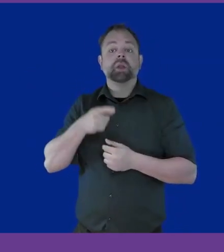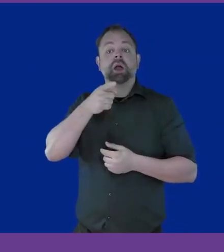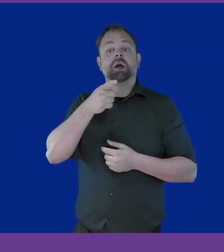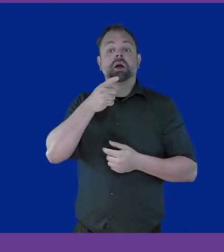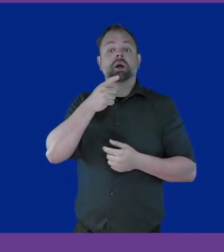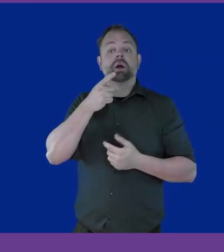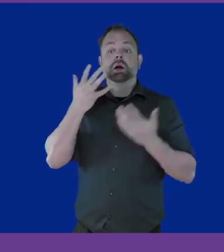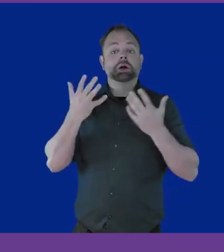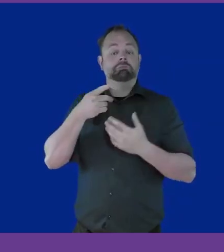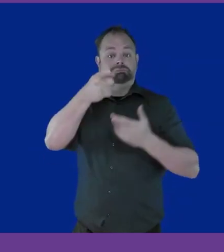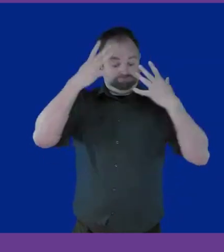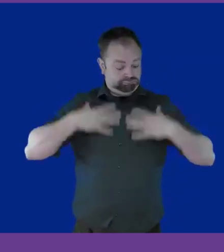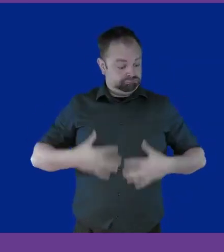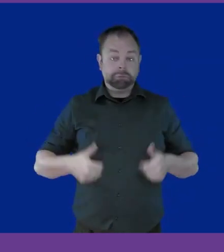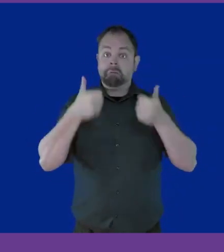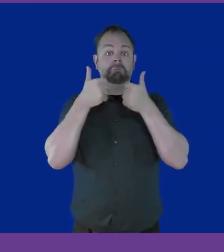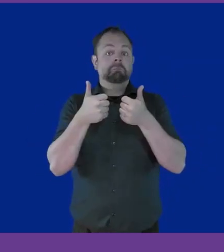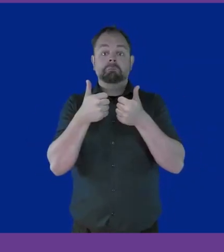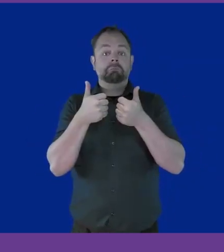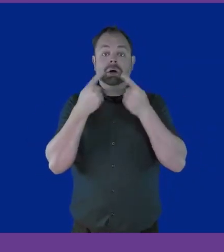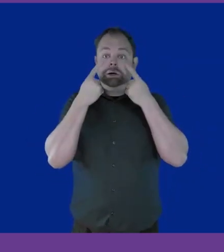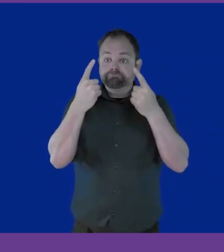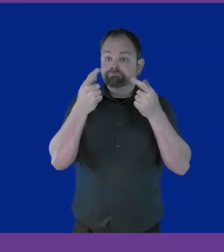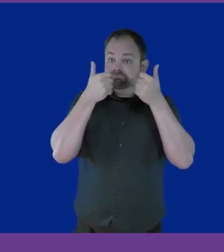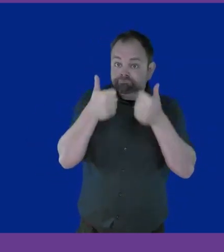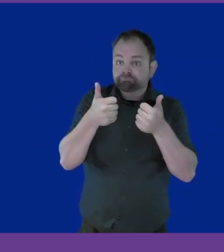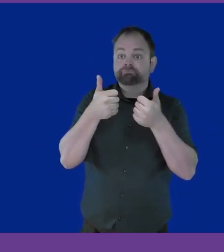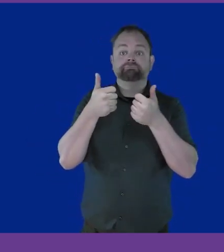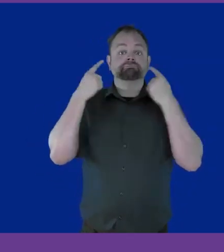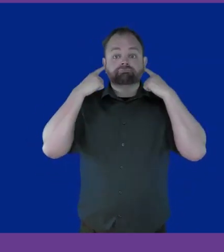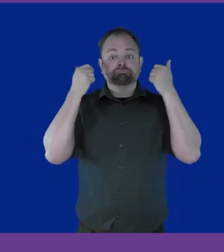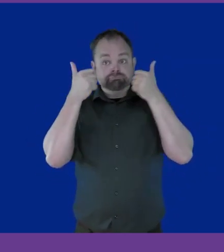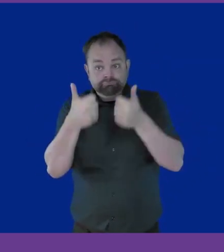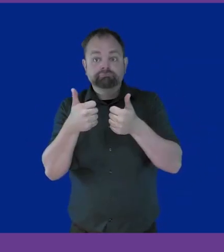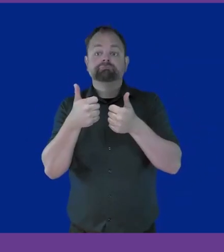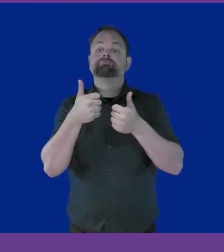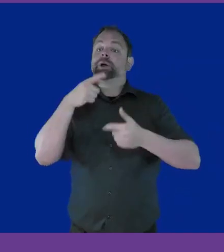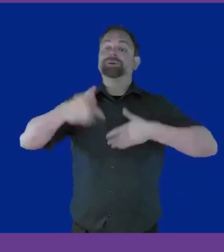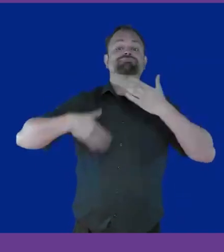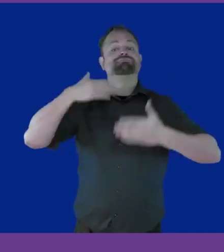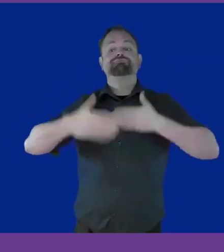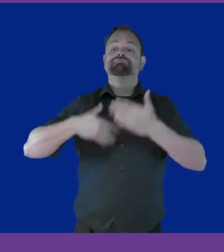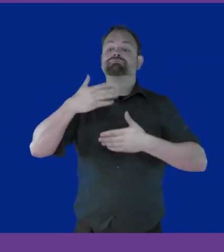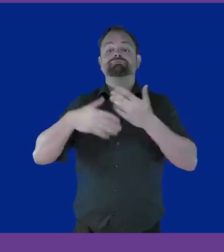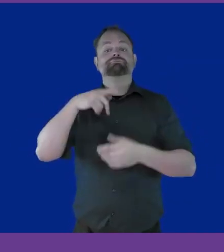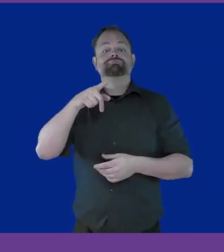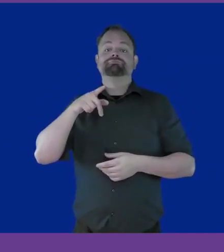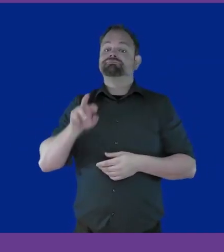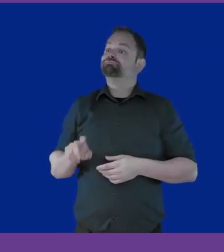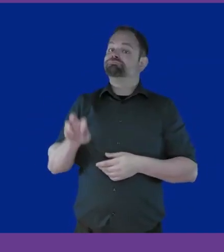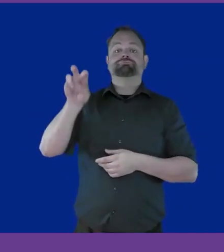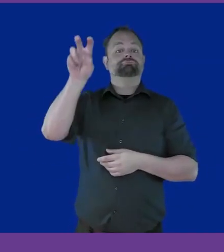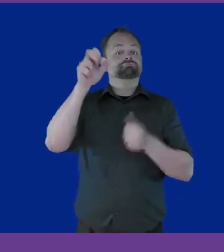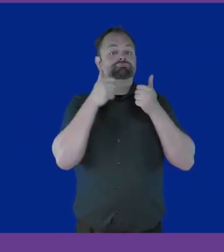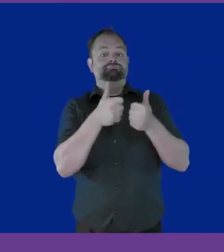sometimes mindless in taking money out of an ATM and you don't think about that you can actually see the keypad and all the other things.